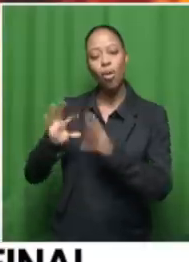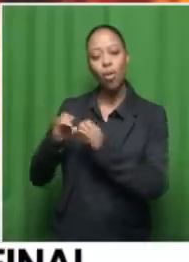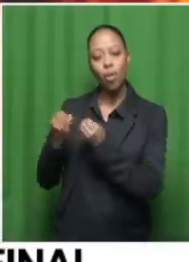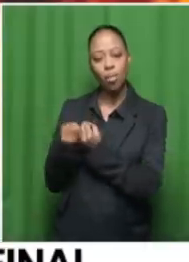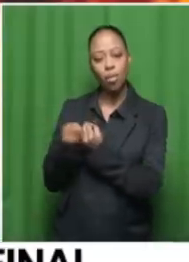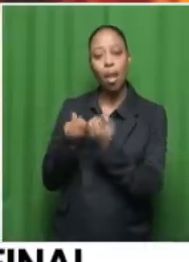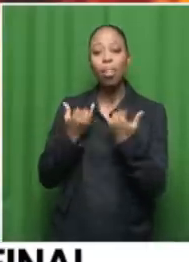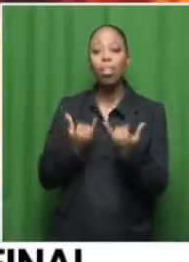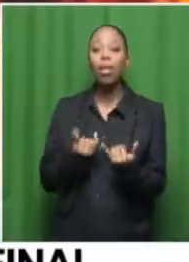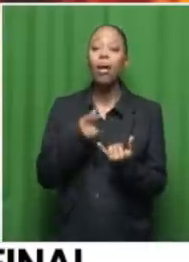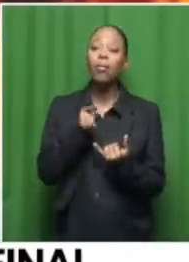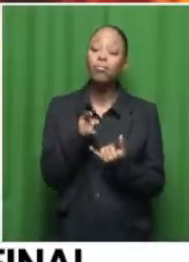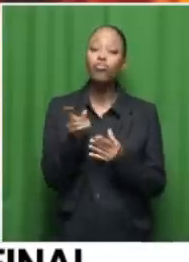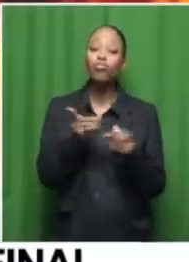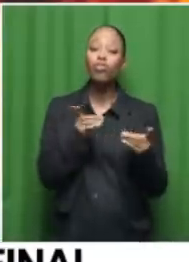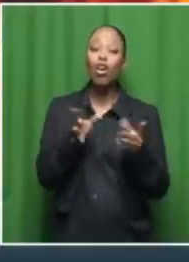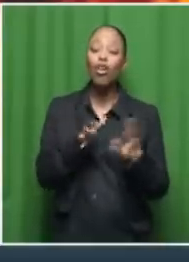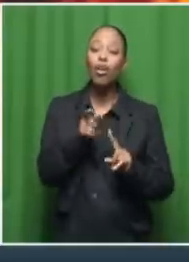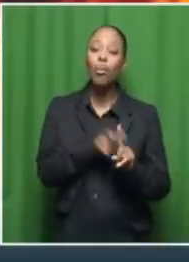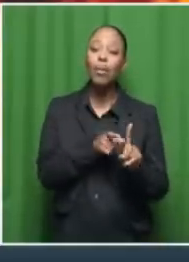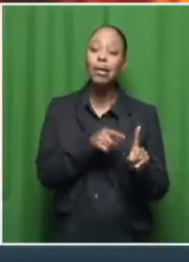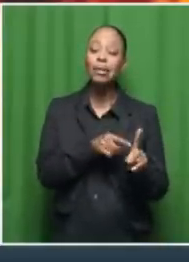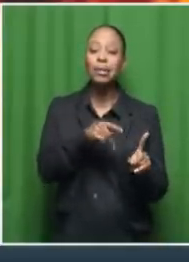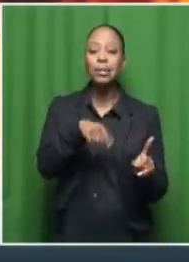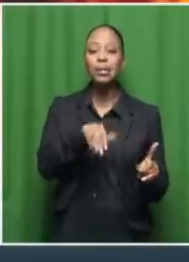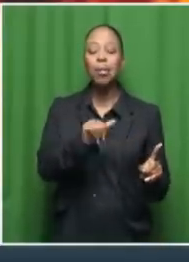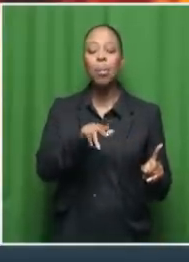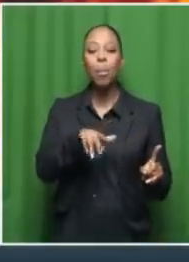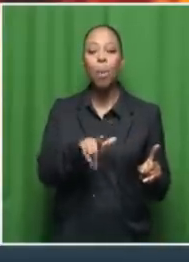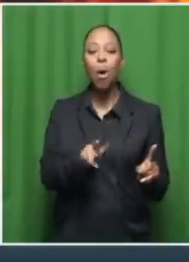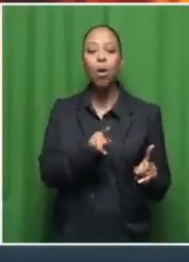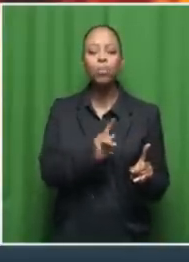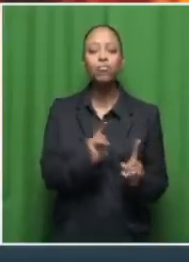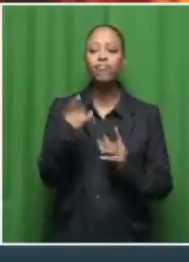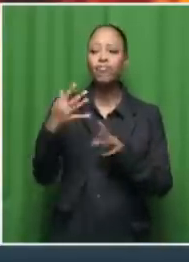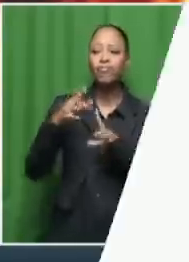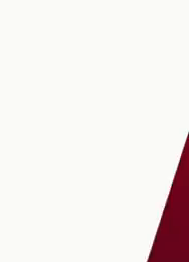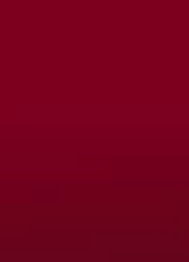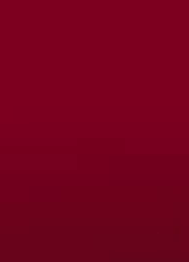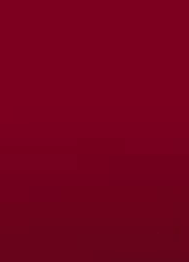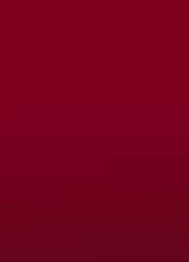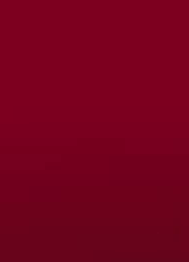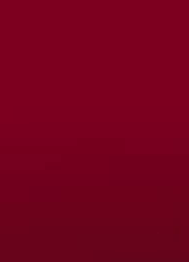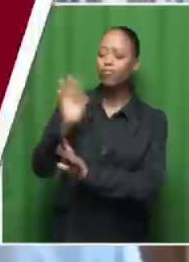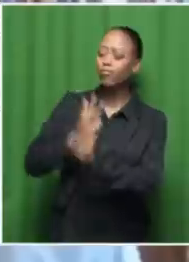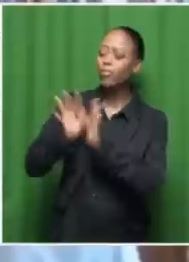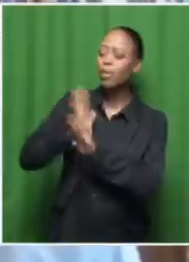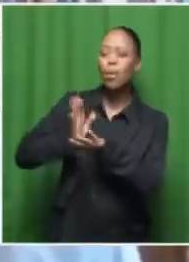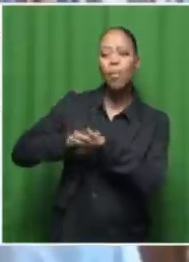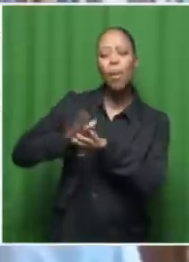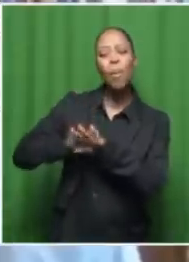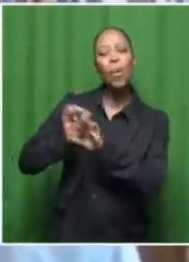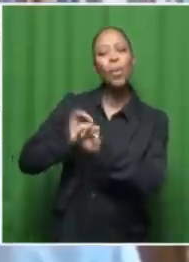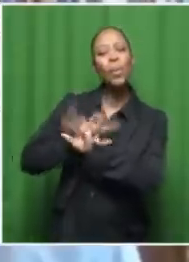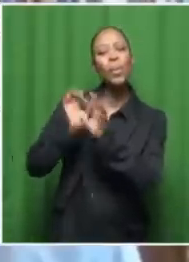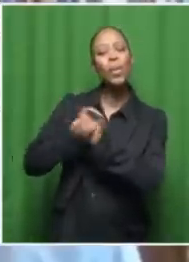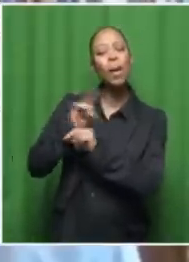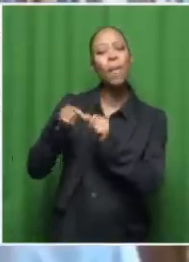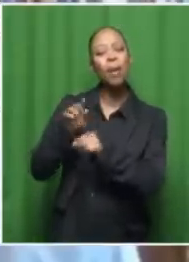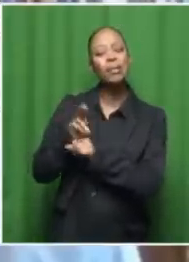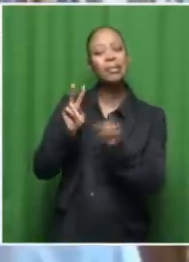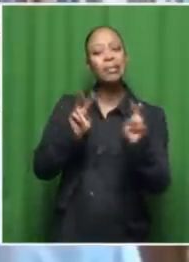Now, Accountability Now Director Advocate Paul Hoffman joins us now virtually just to give us more clarity on these